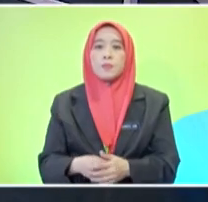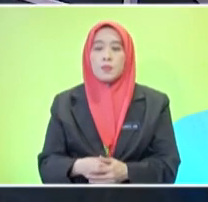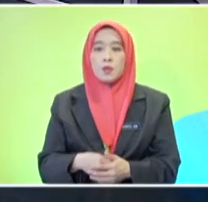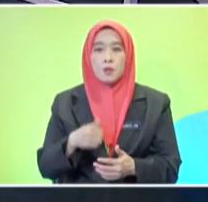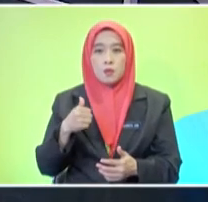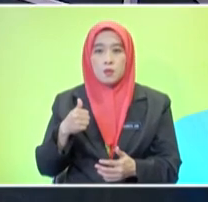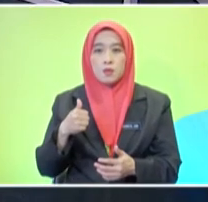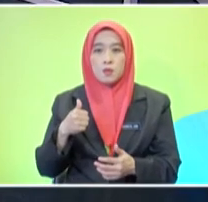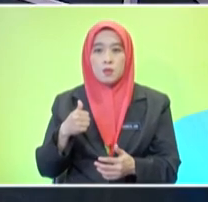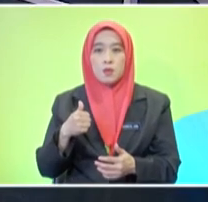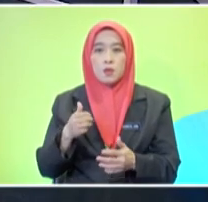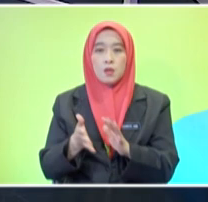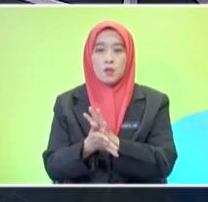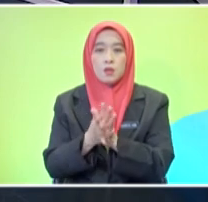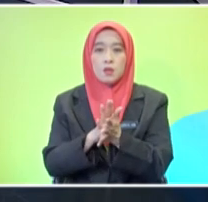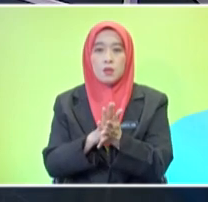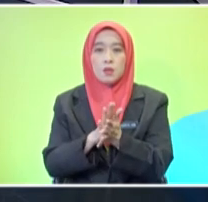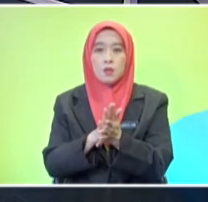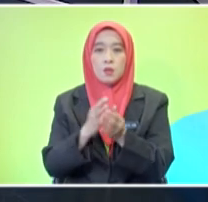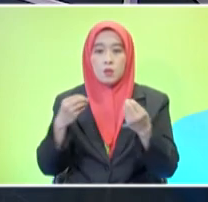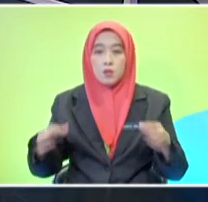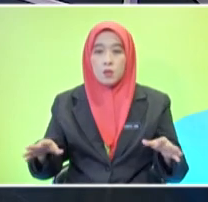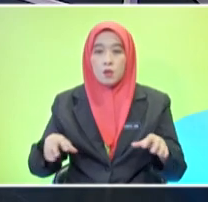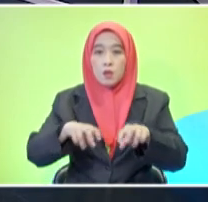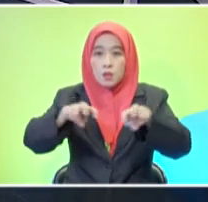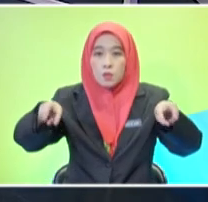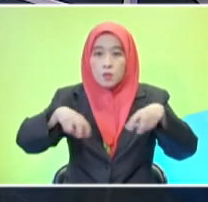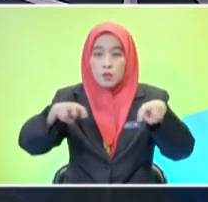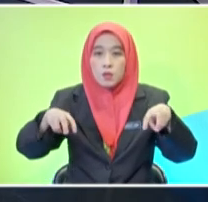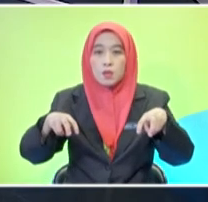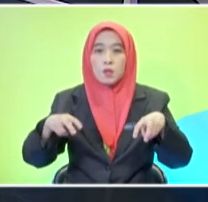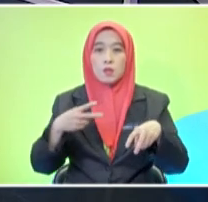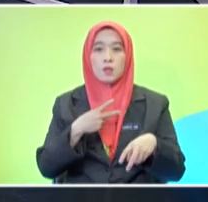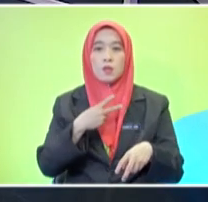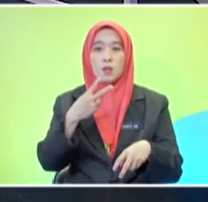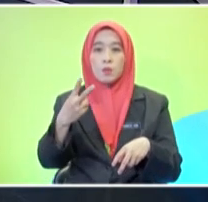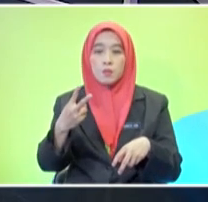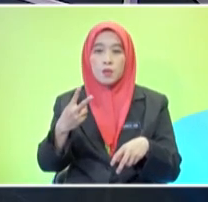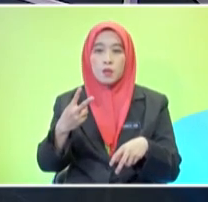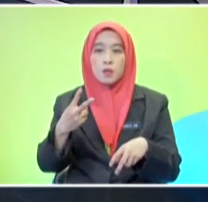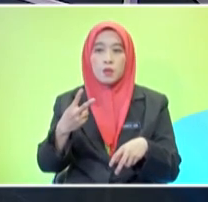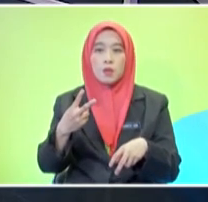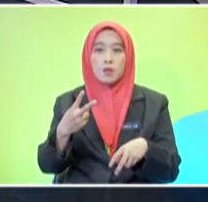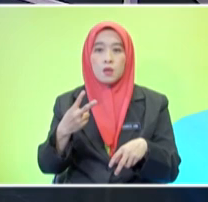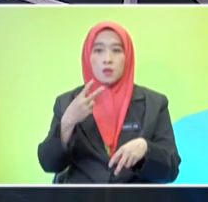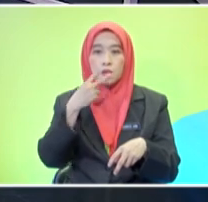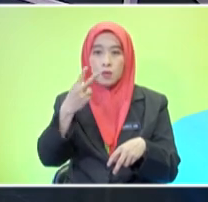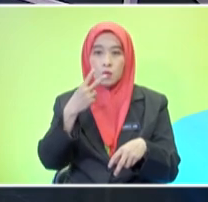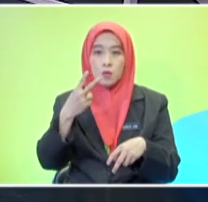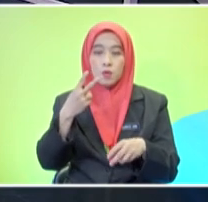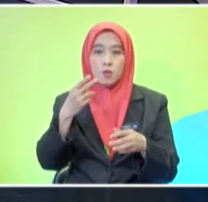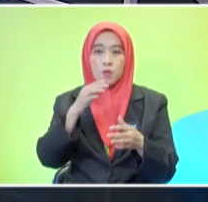Okay. Right, so after I've done this experiment, I've also collected some data. So let's have a look at the